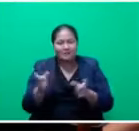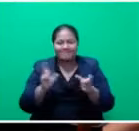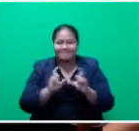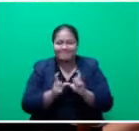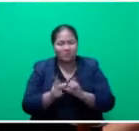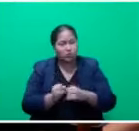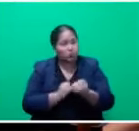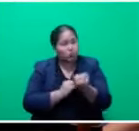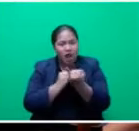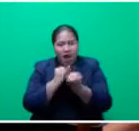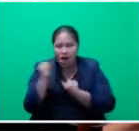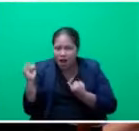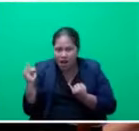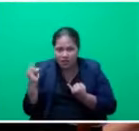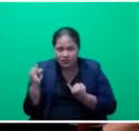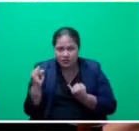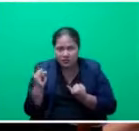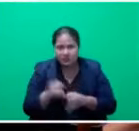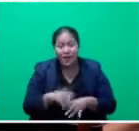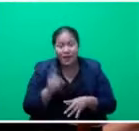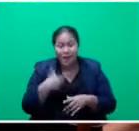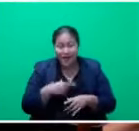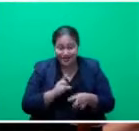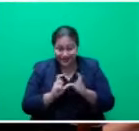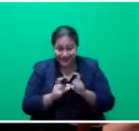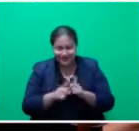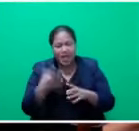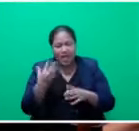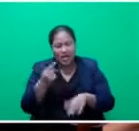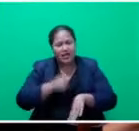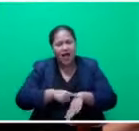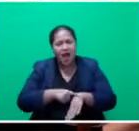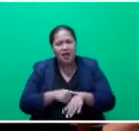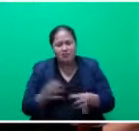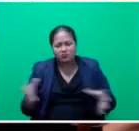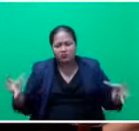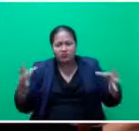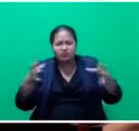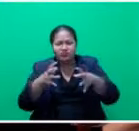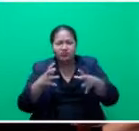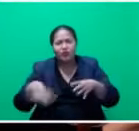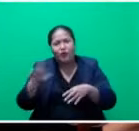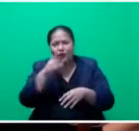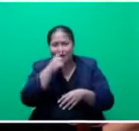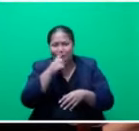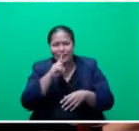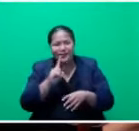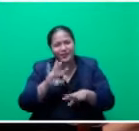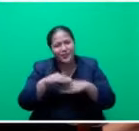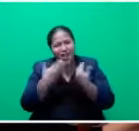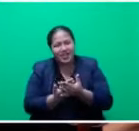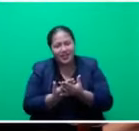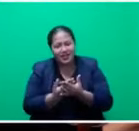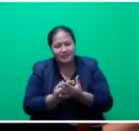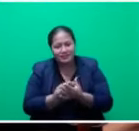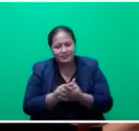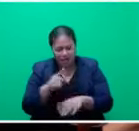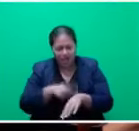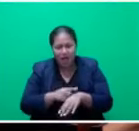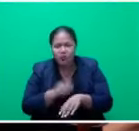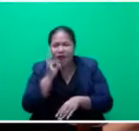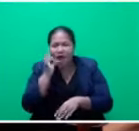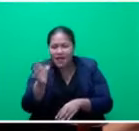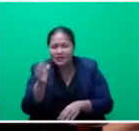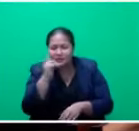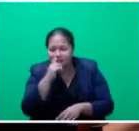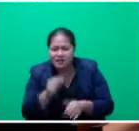a time to bring everyone together. It is a time to ask people for the best ideas. This is a time to work together and decide